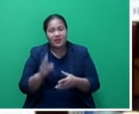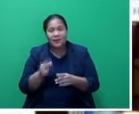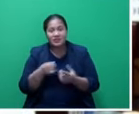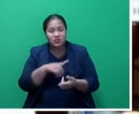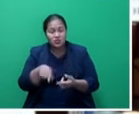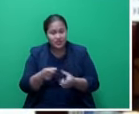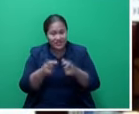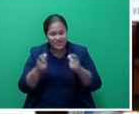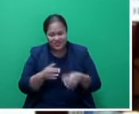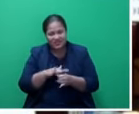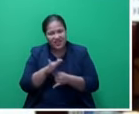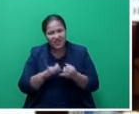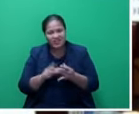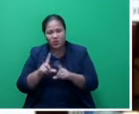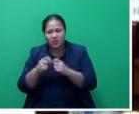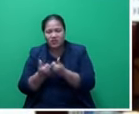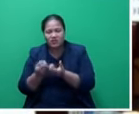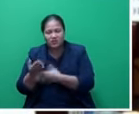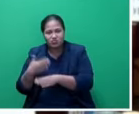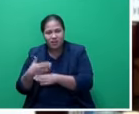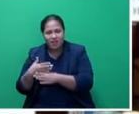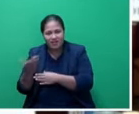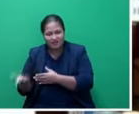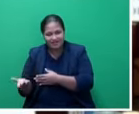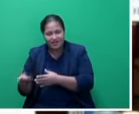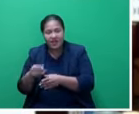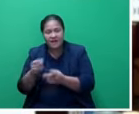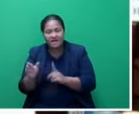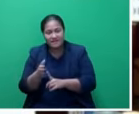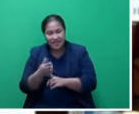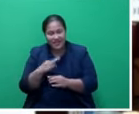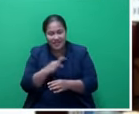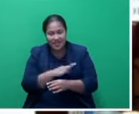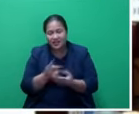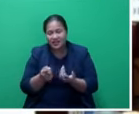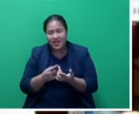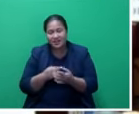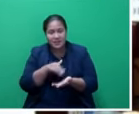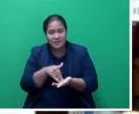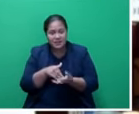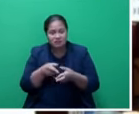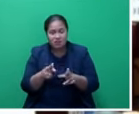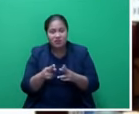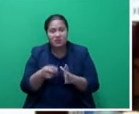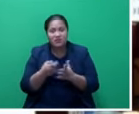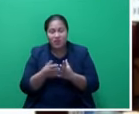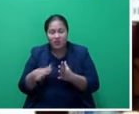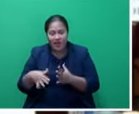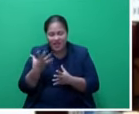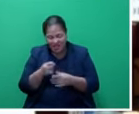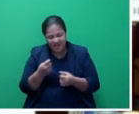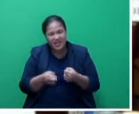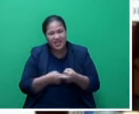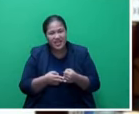finalizing the contractor to start with the Flagstaff market. For the other 2, that is Mid Road and Rewanga, engineering drawings are